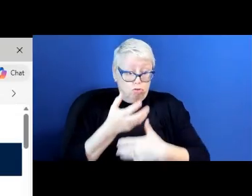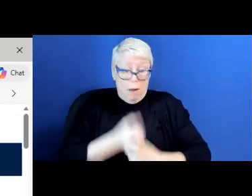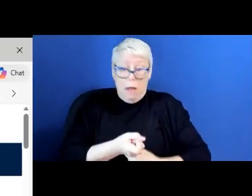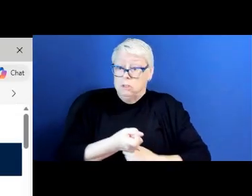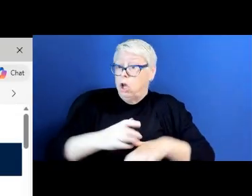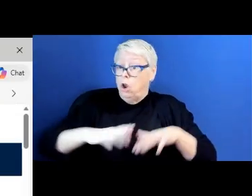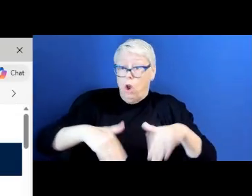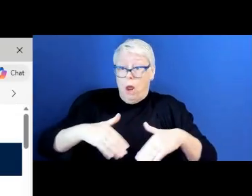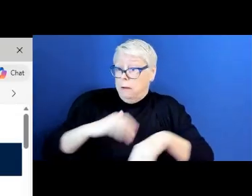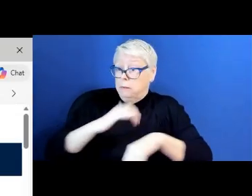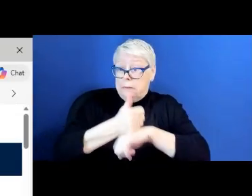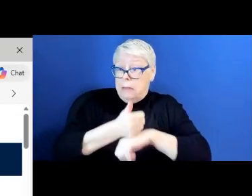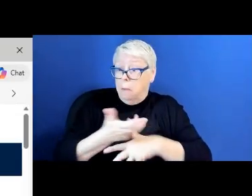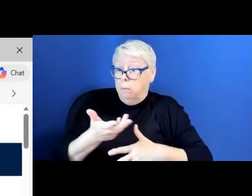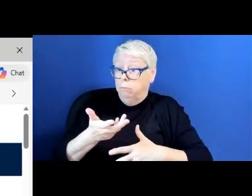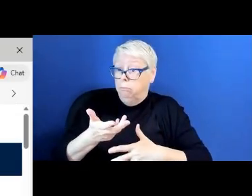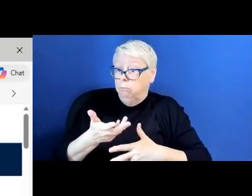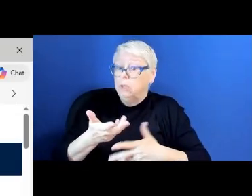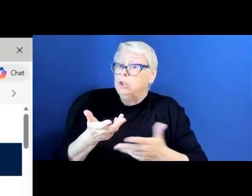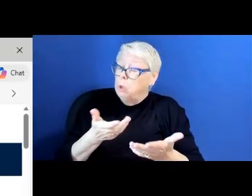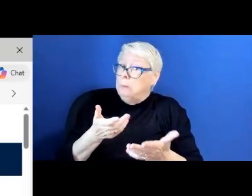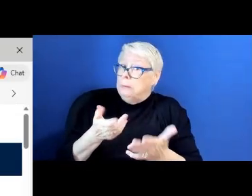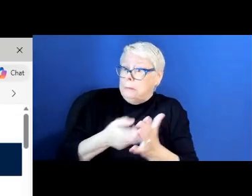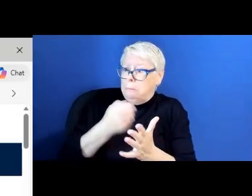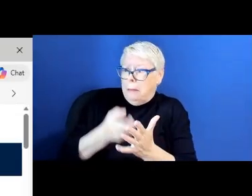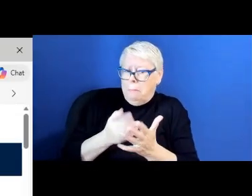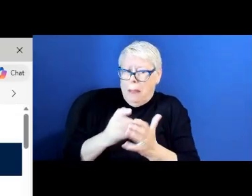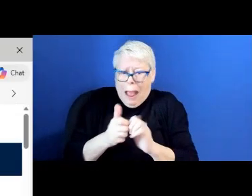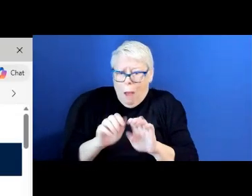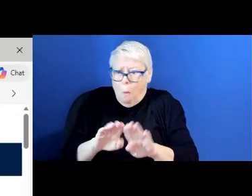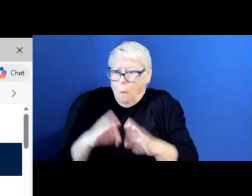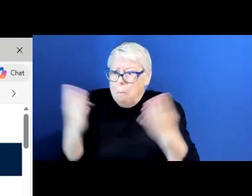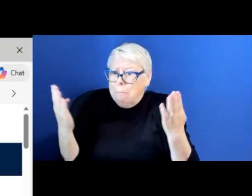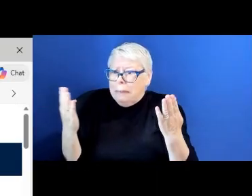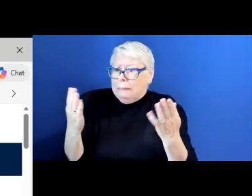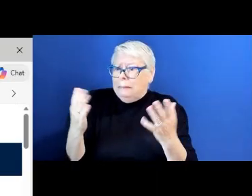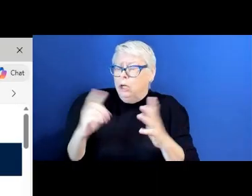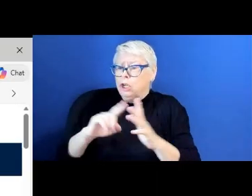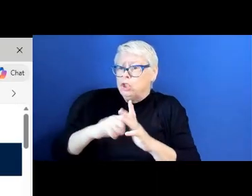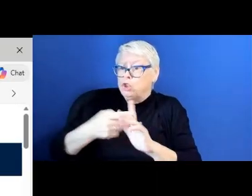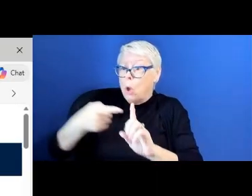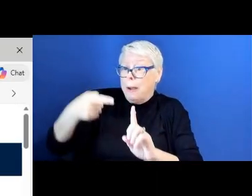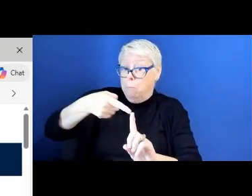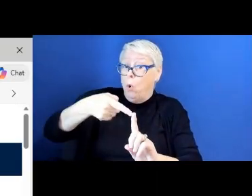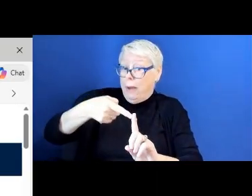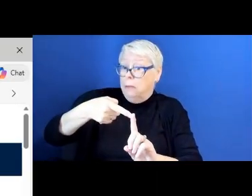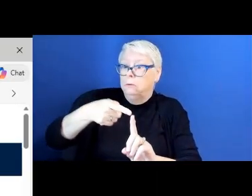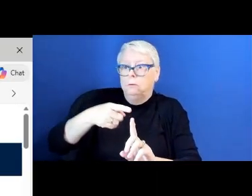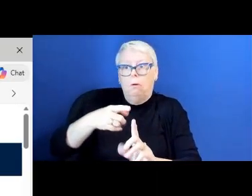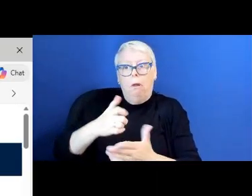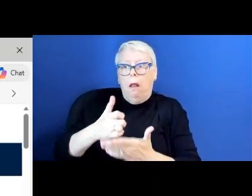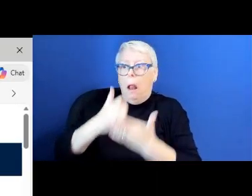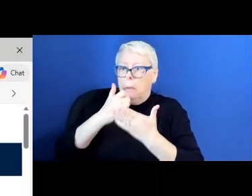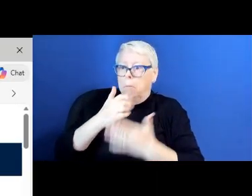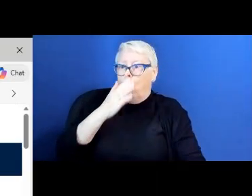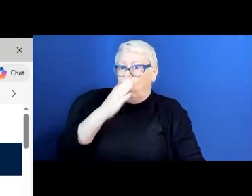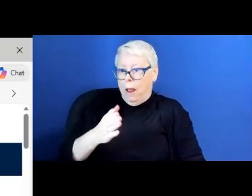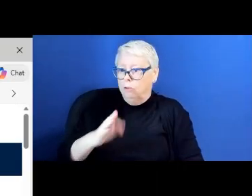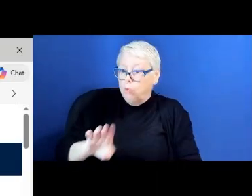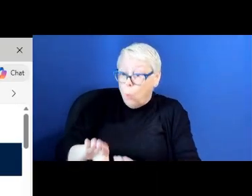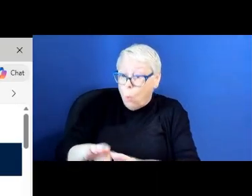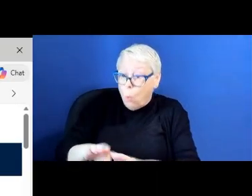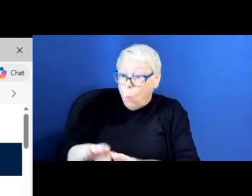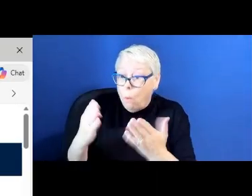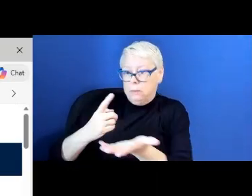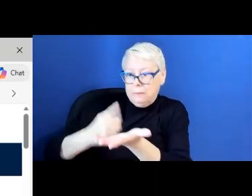client, and sometimes people don't know where to start. Starting points are a great way to do that conversation and to start